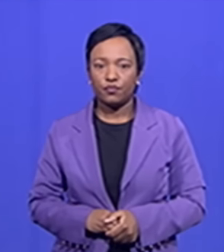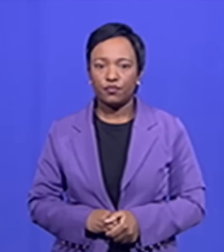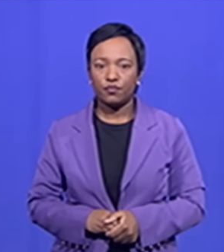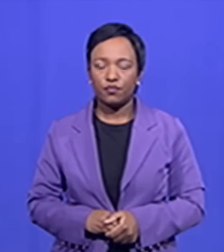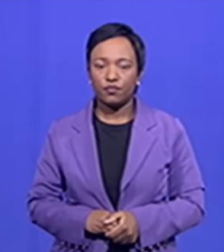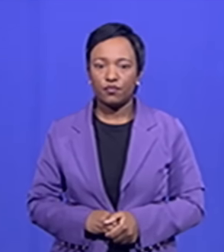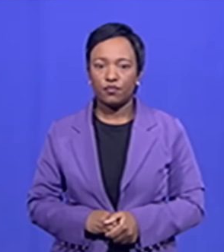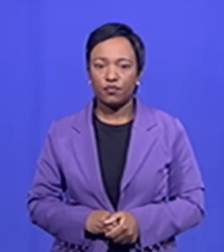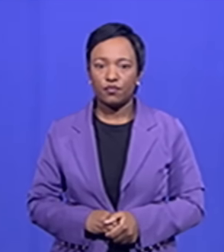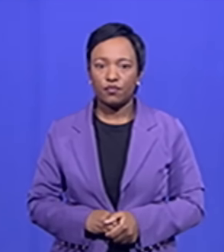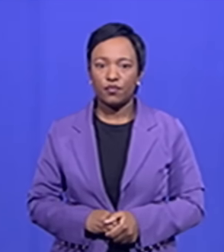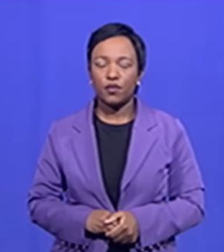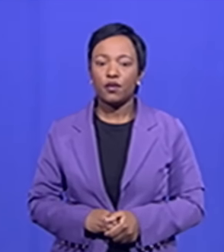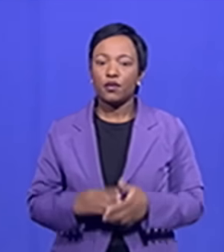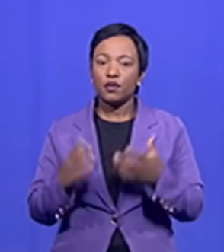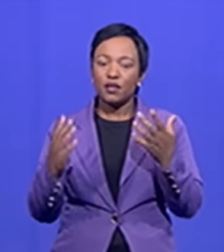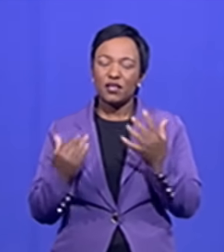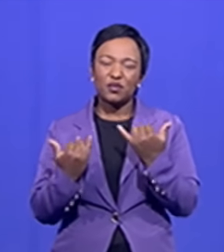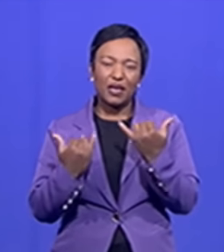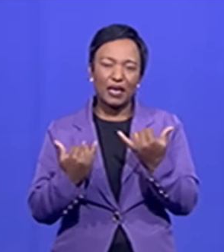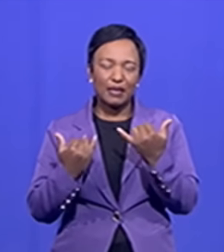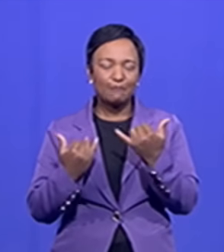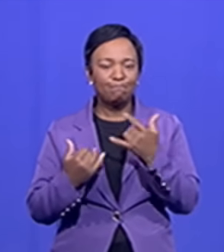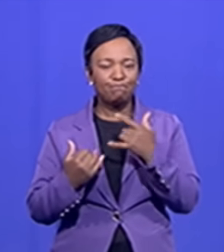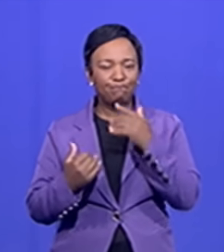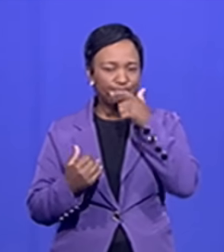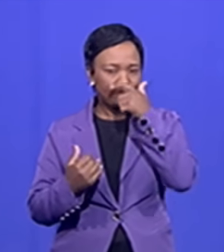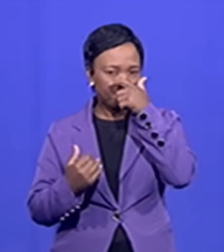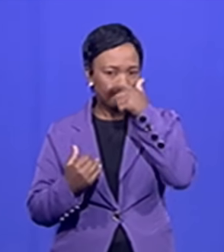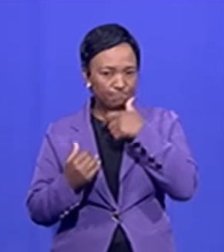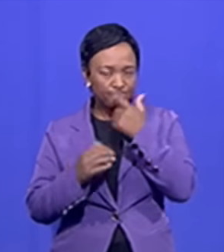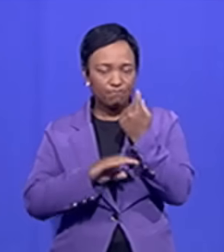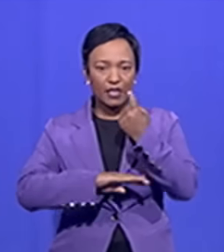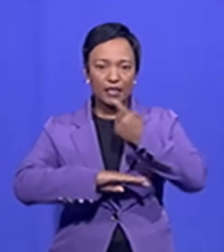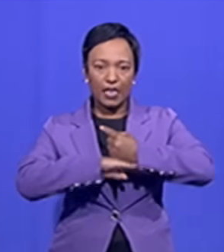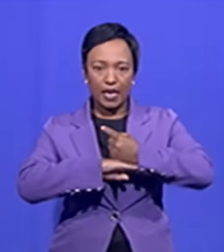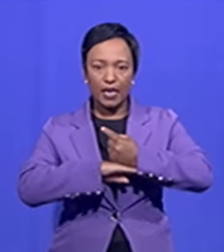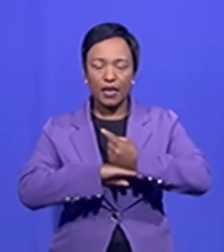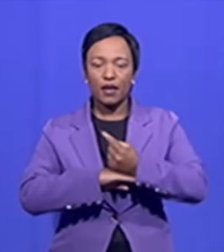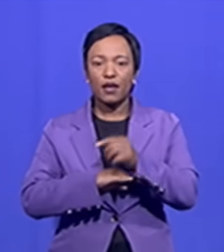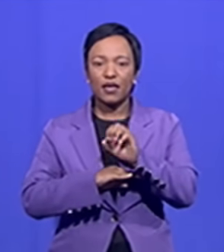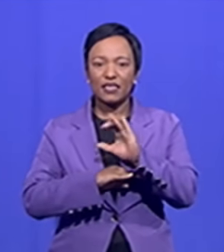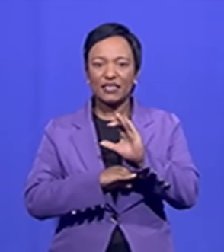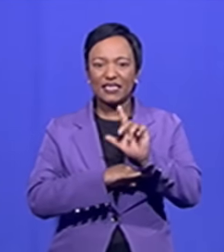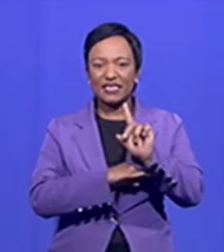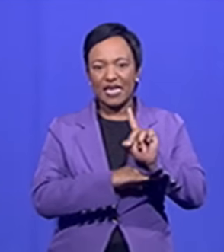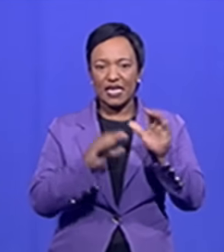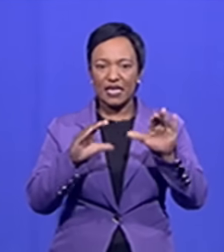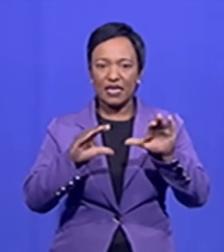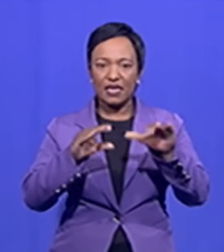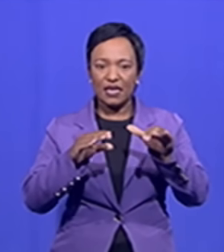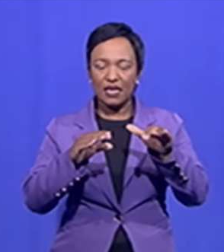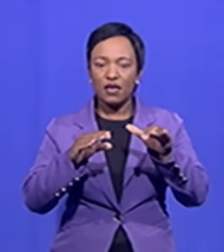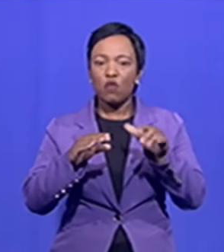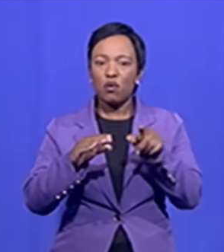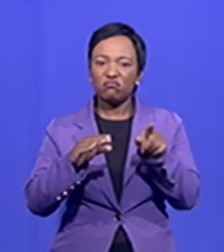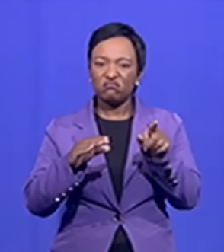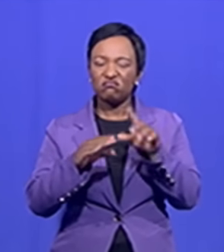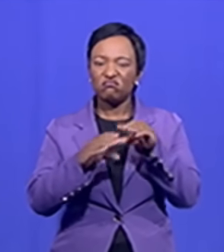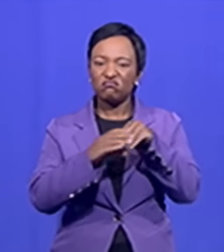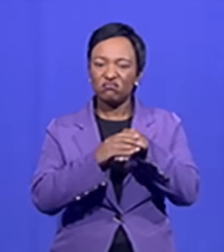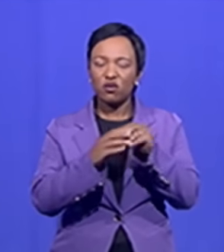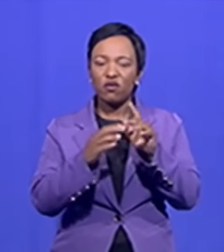Ibile letsatsi le mahlonoko tshebeletsong ya lepato la ditho tse hlano tsa lekala la thuto ya motheo e leng ECD tse ileng tsa hlokahala kotsing ya koloi